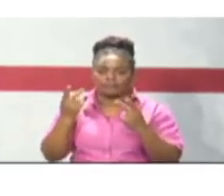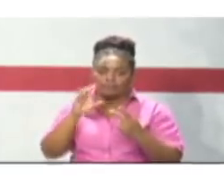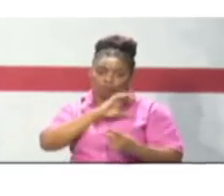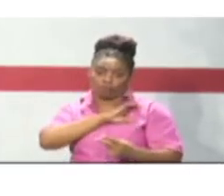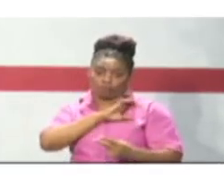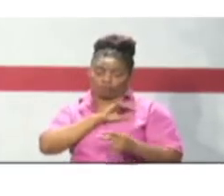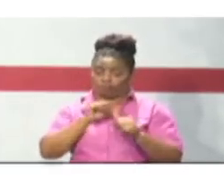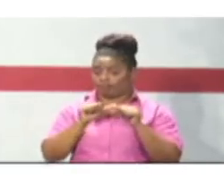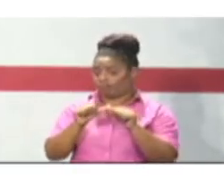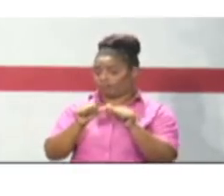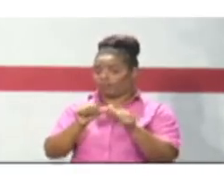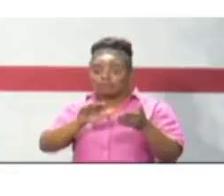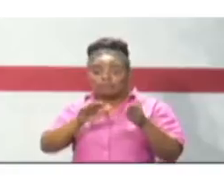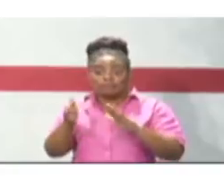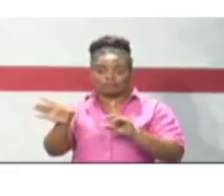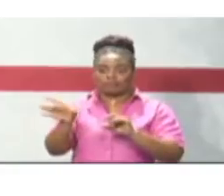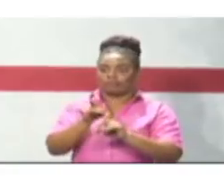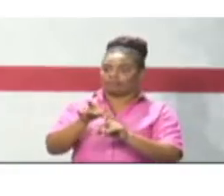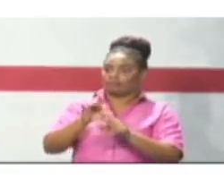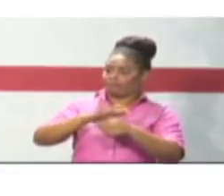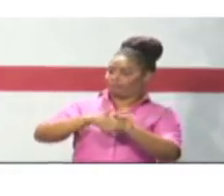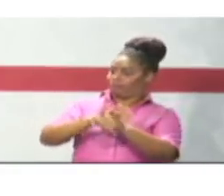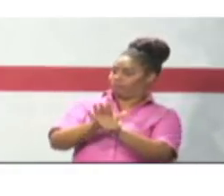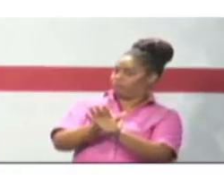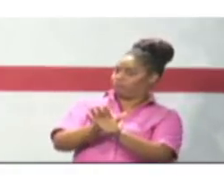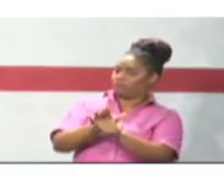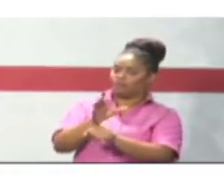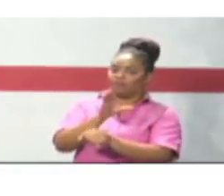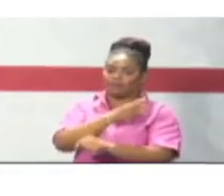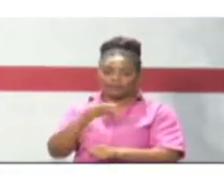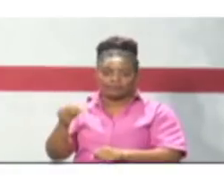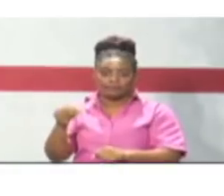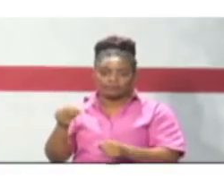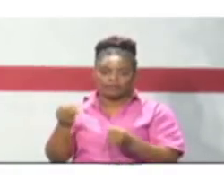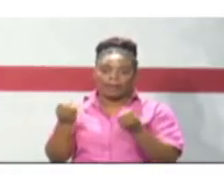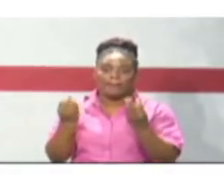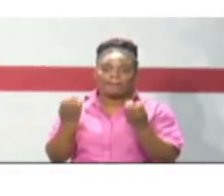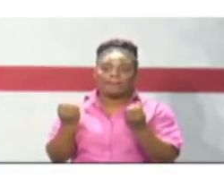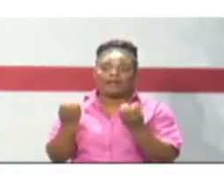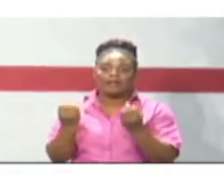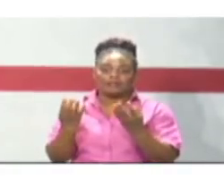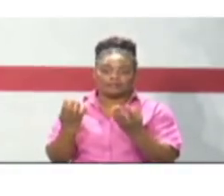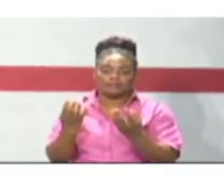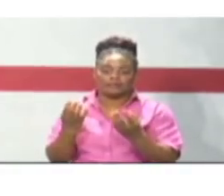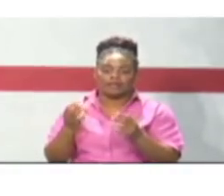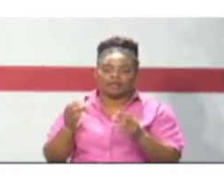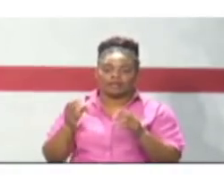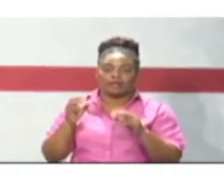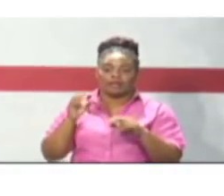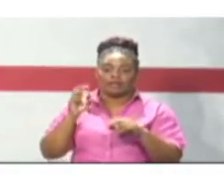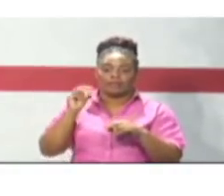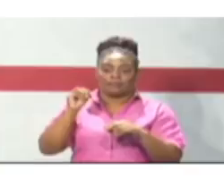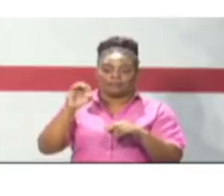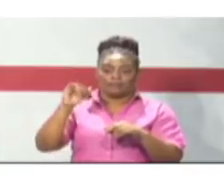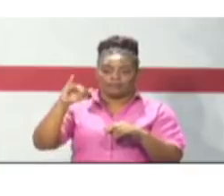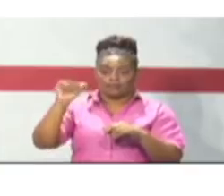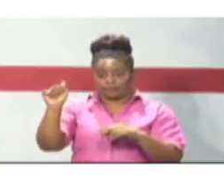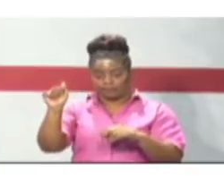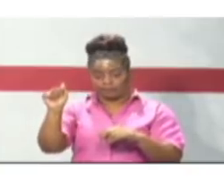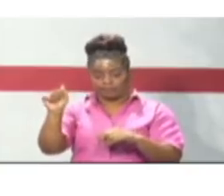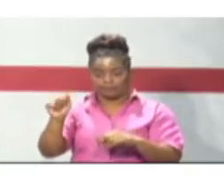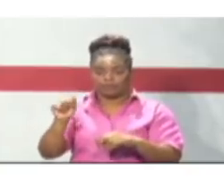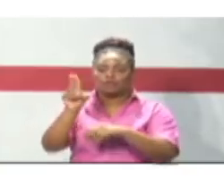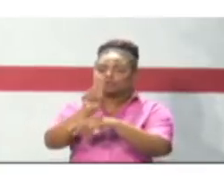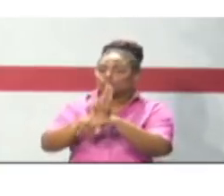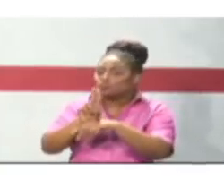the COVID-19? And then secondly, how much is social media a weapon in TNT's response to COVID-19?